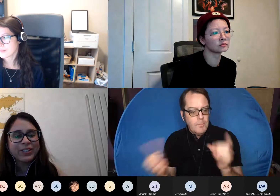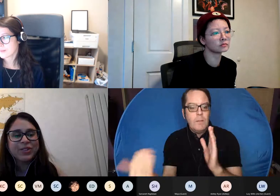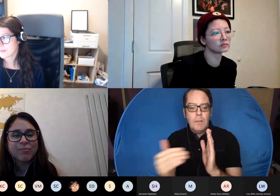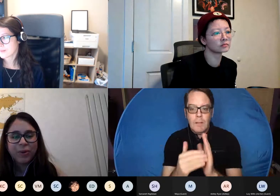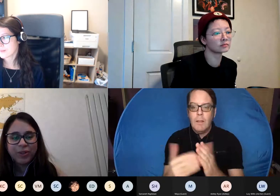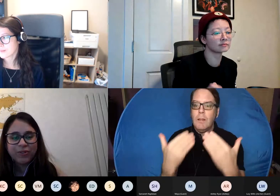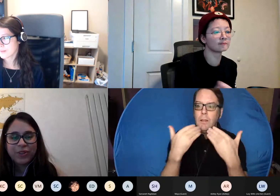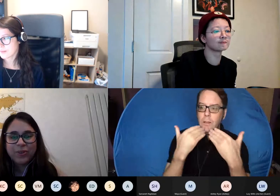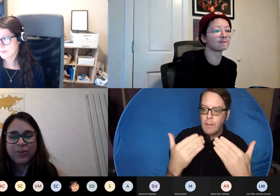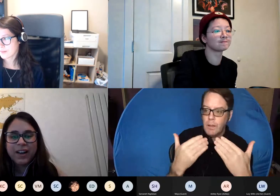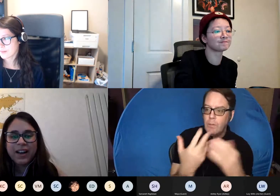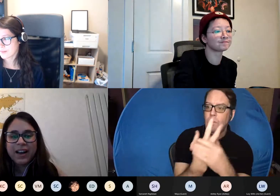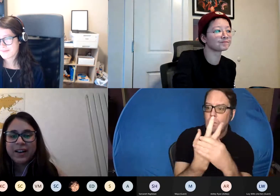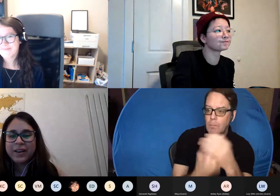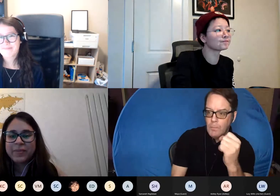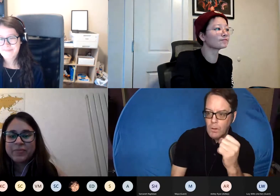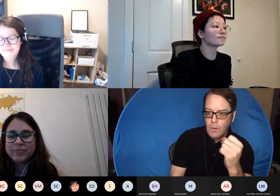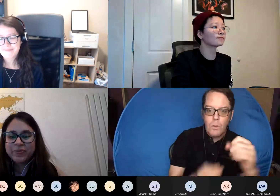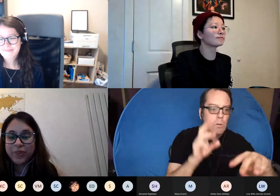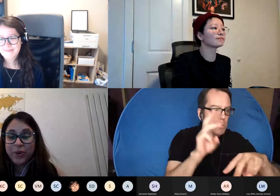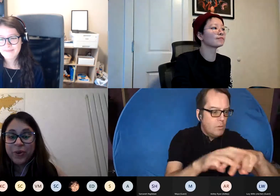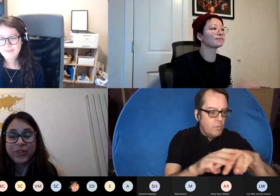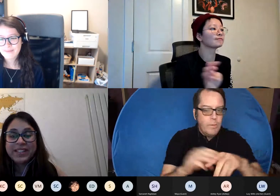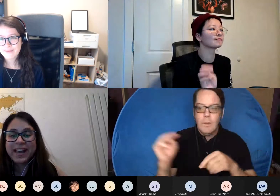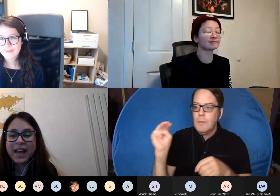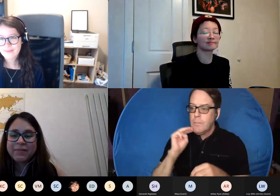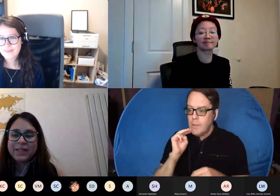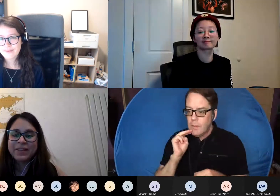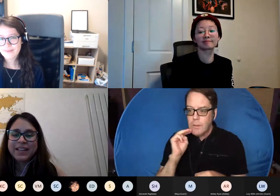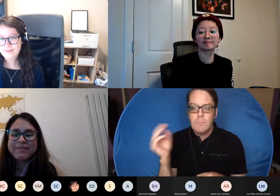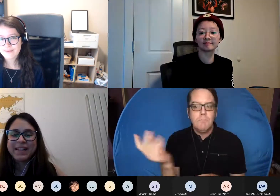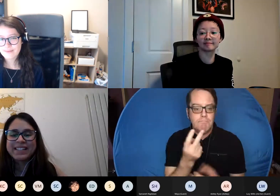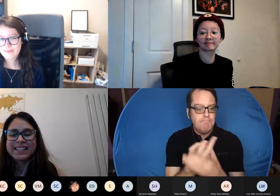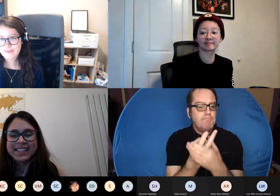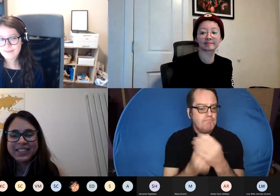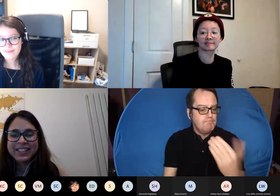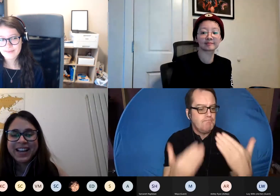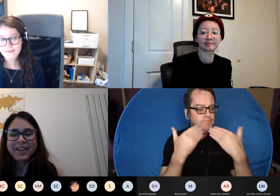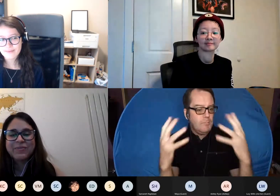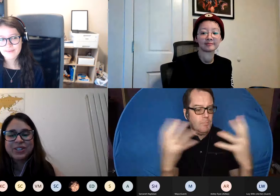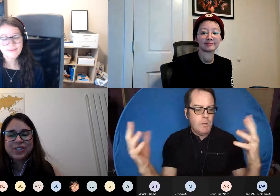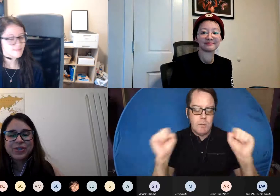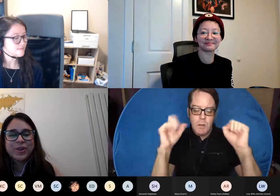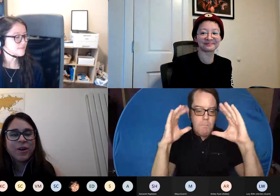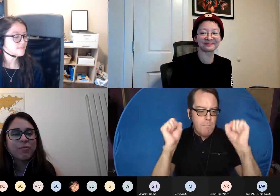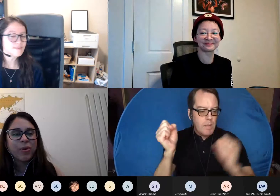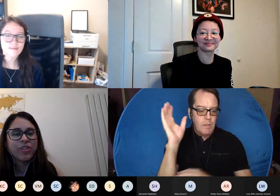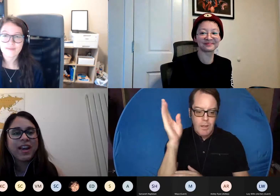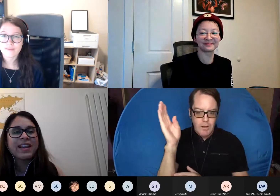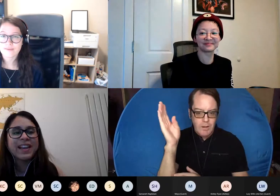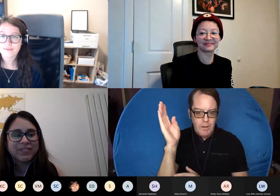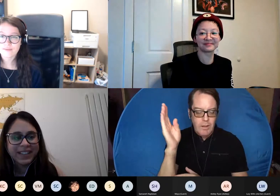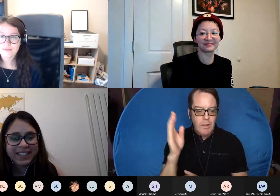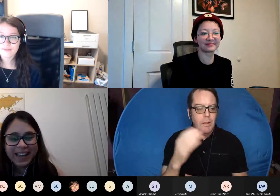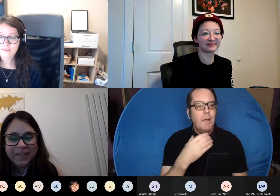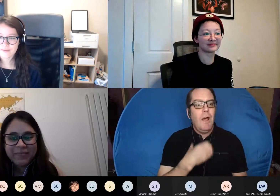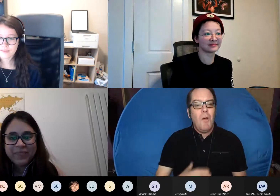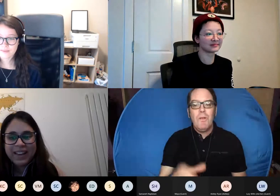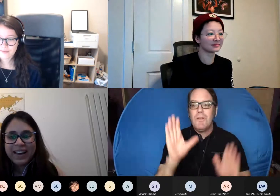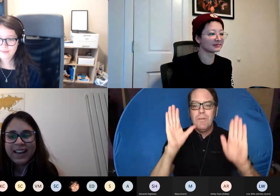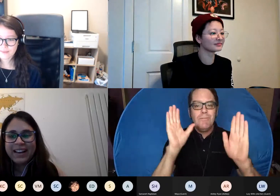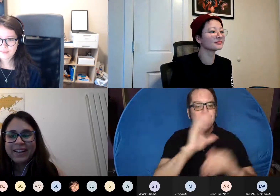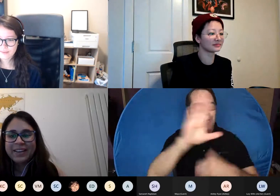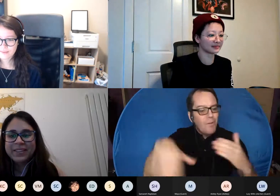you very much to both of you for this absolutely amazing session. I wish you both a lovely